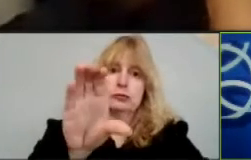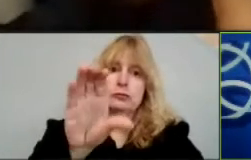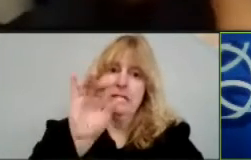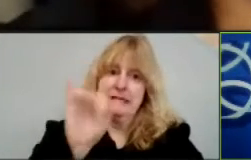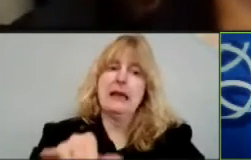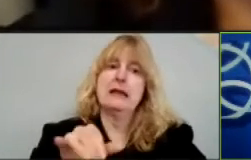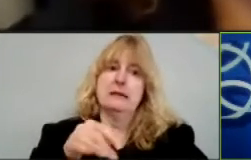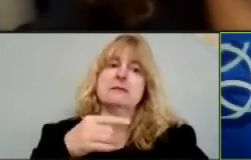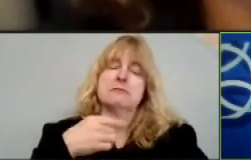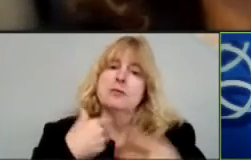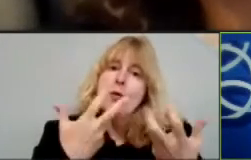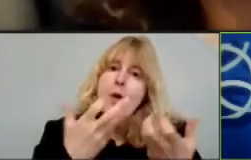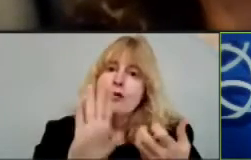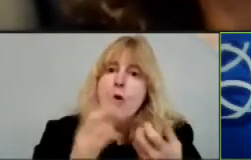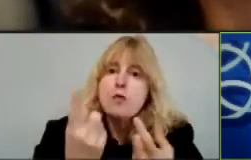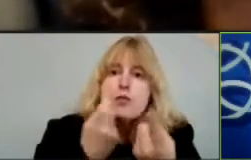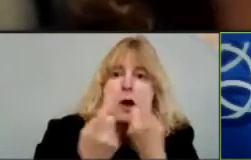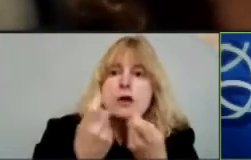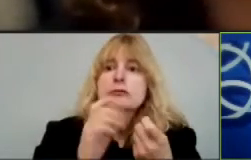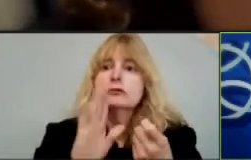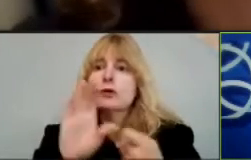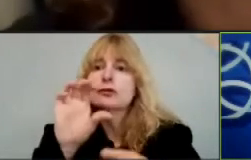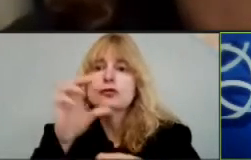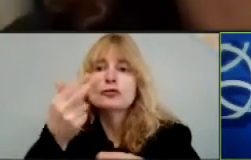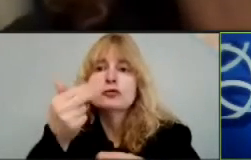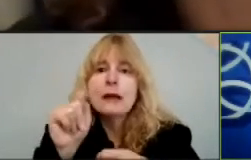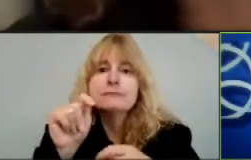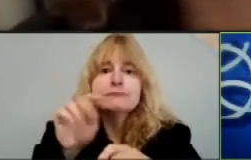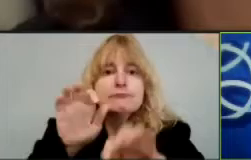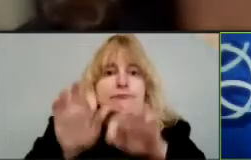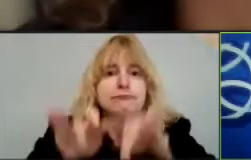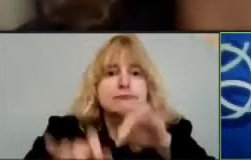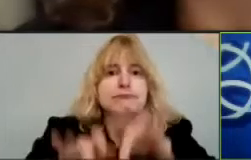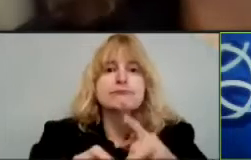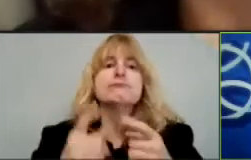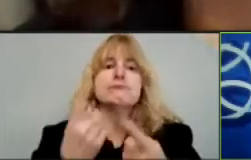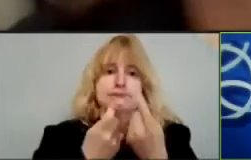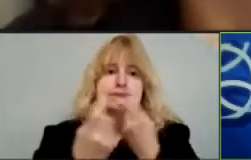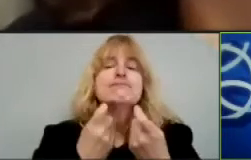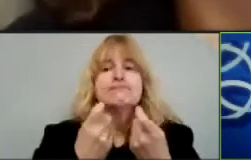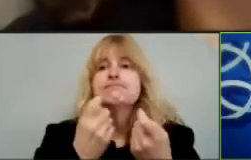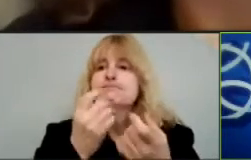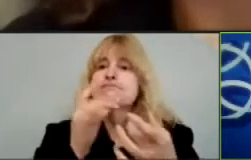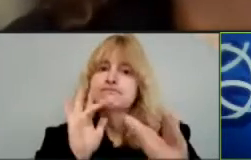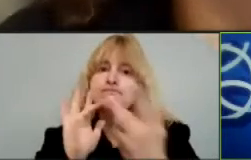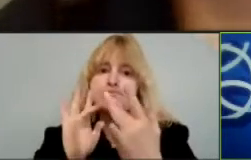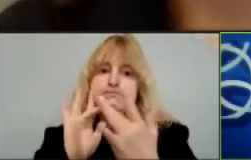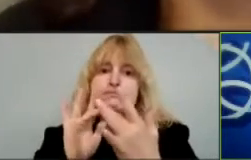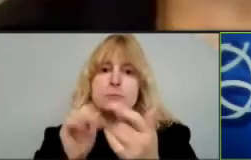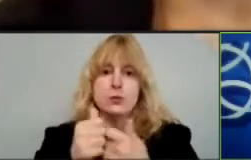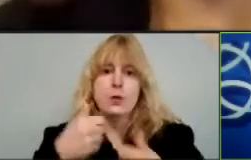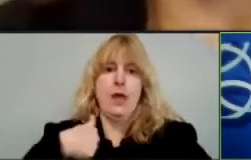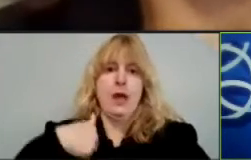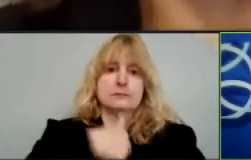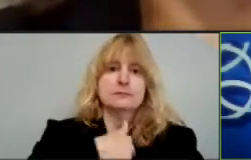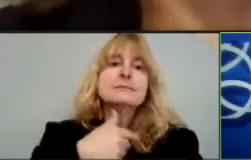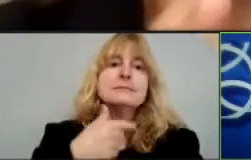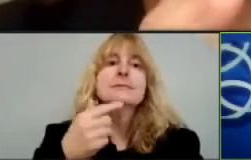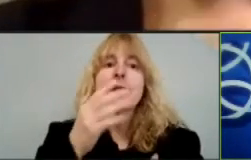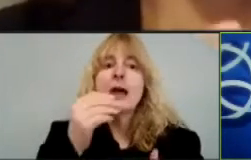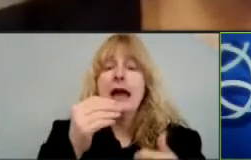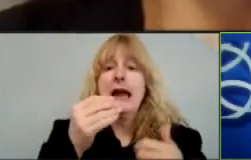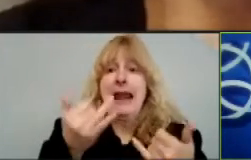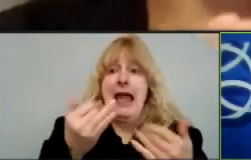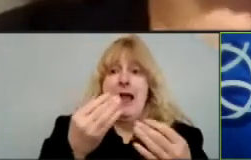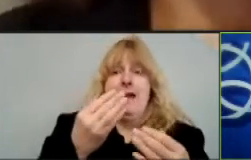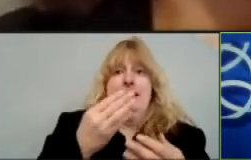chat information to us. We're going to move into our first segment, which is consistent with everything we're talking about. When